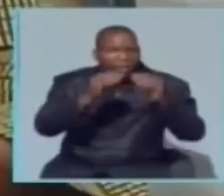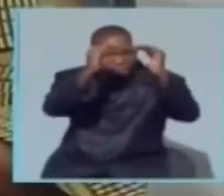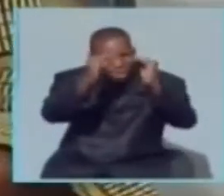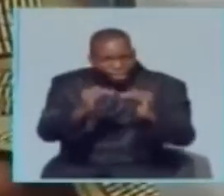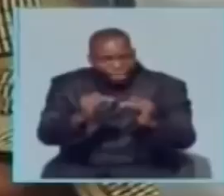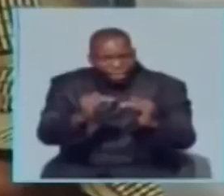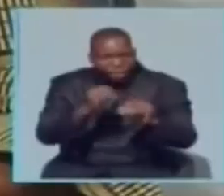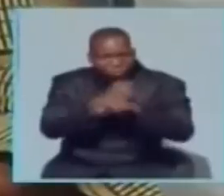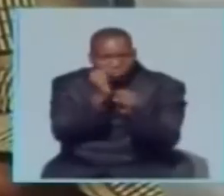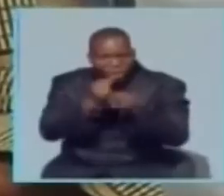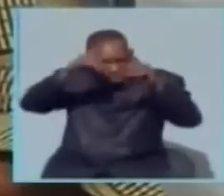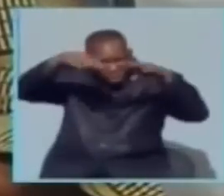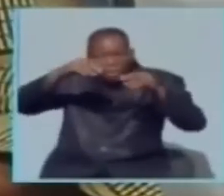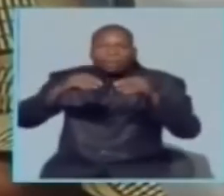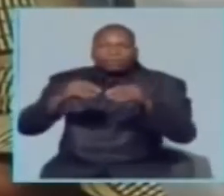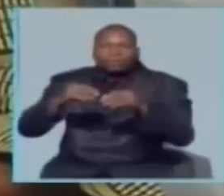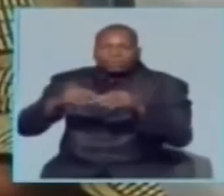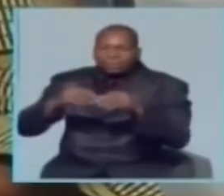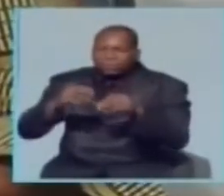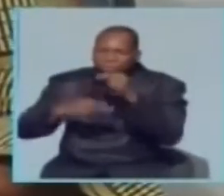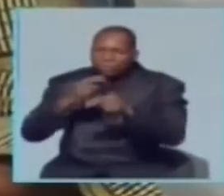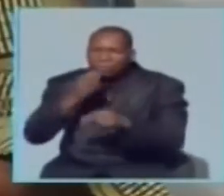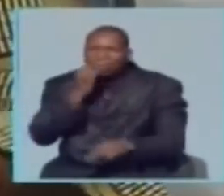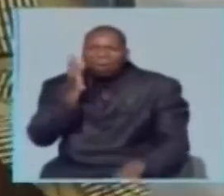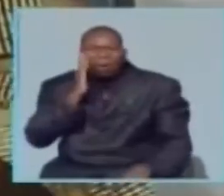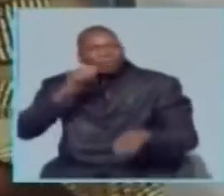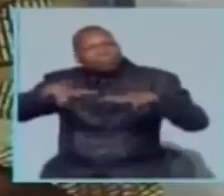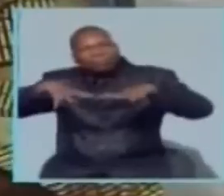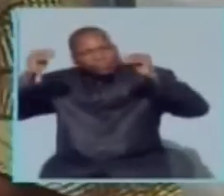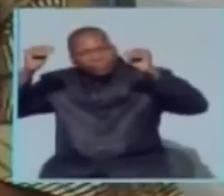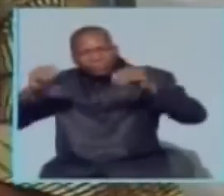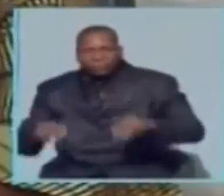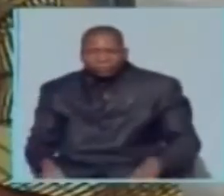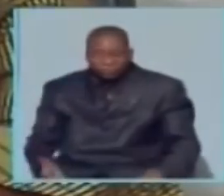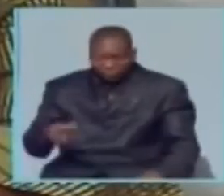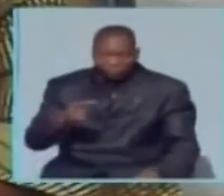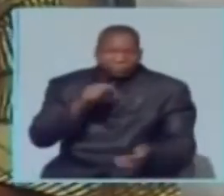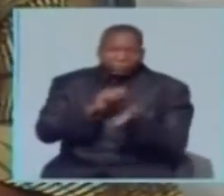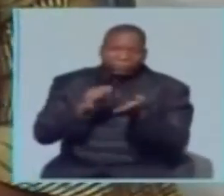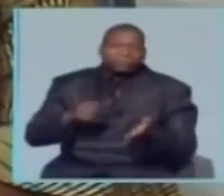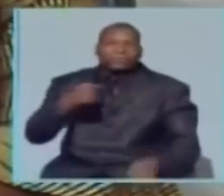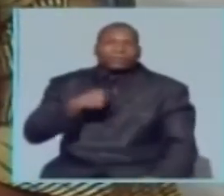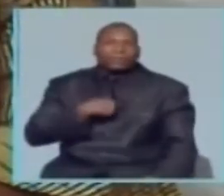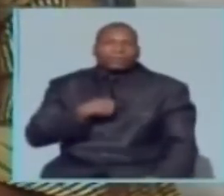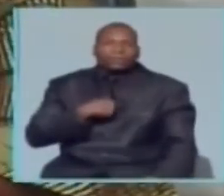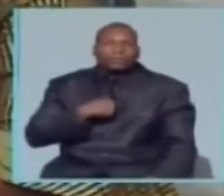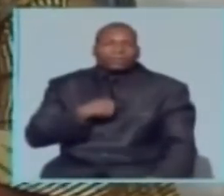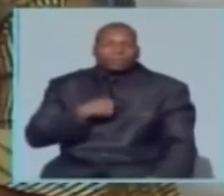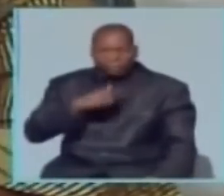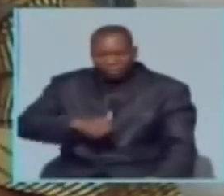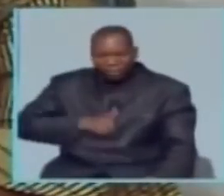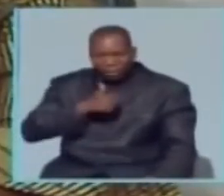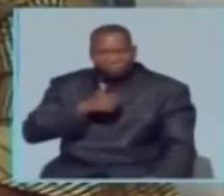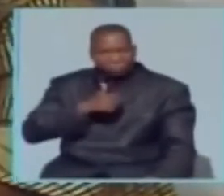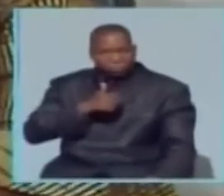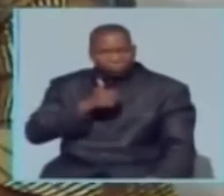if we cut back in the homes, it becomes load shedding. Right. But I am confident that government and myself as